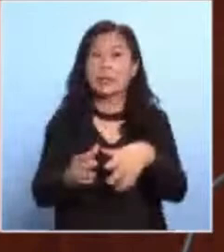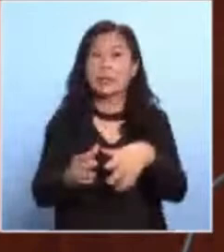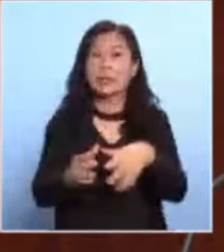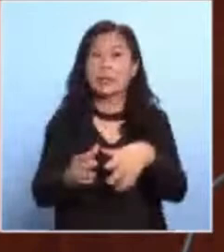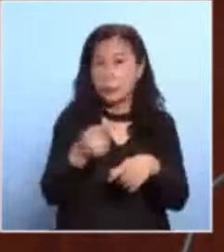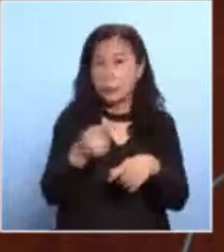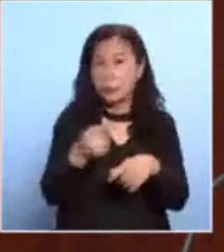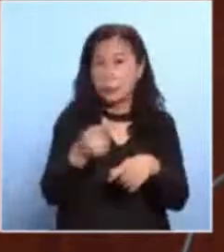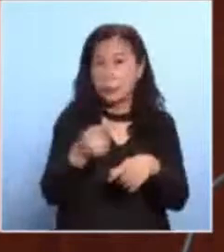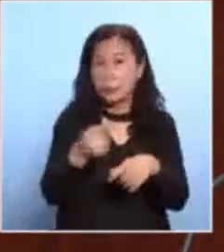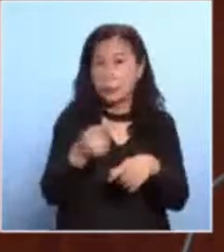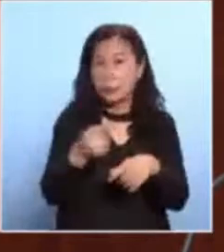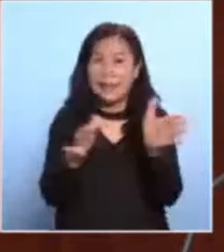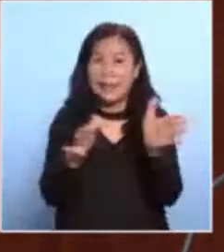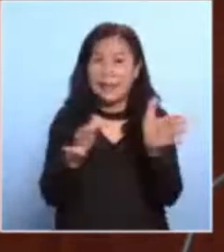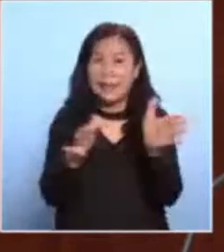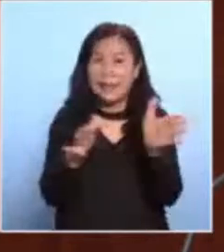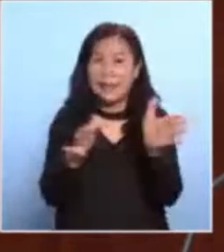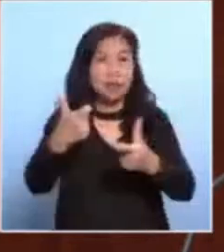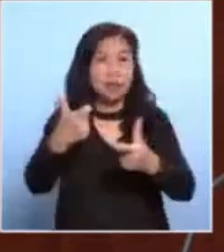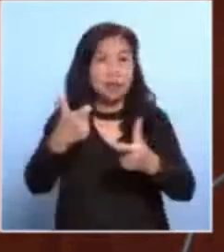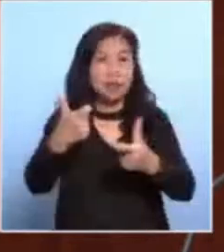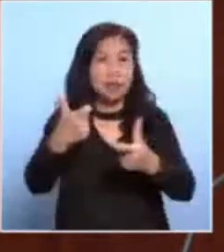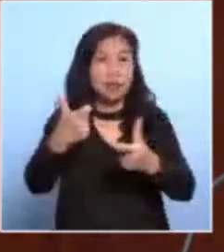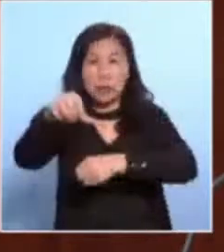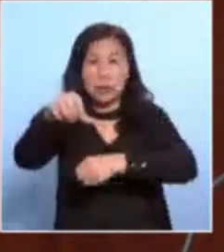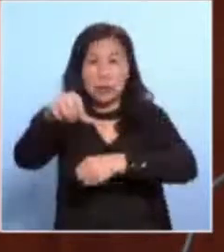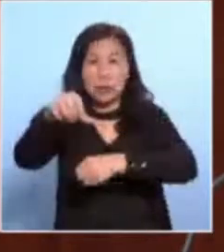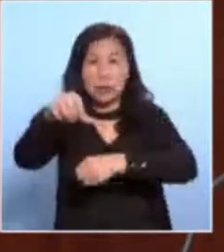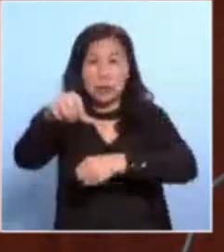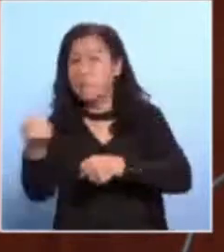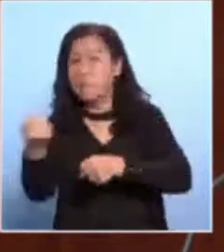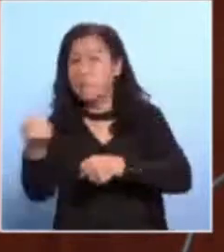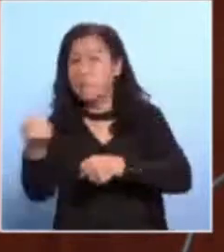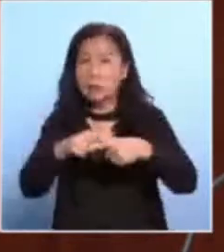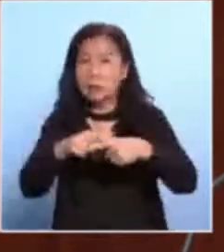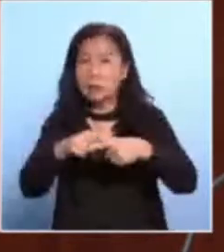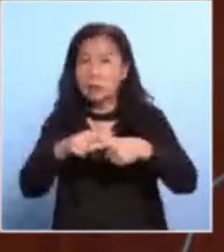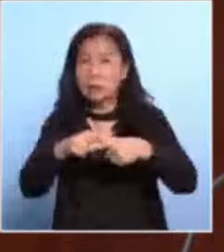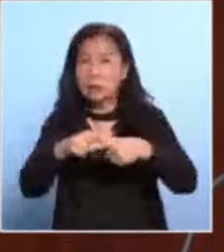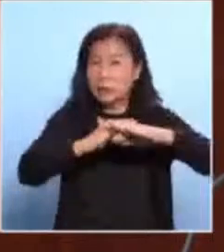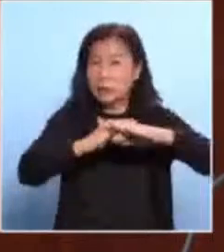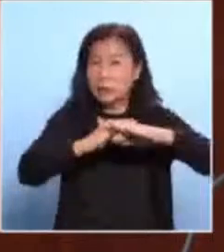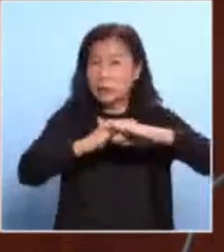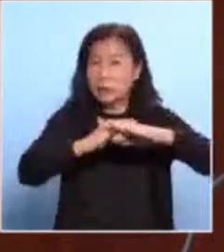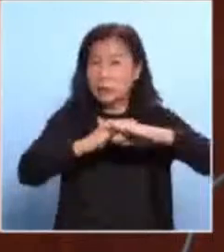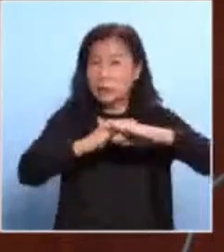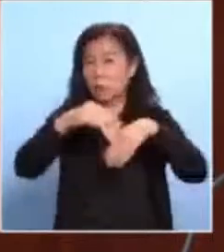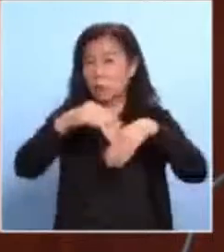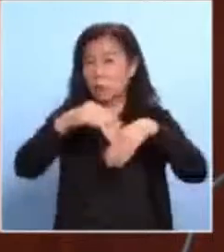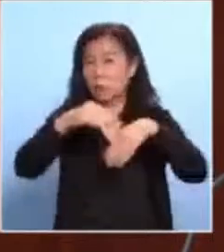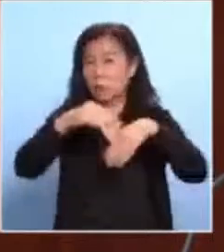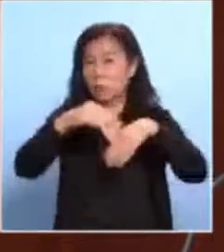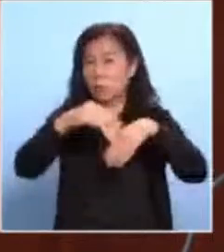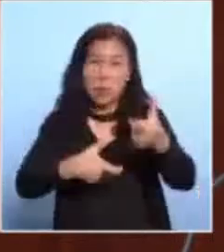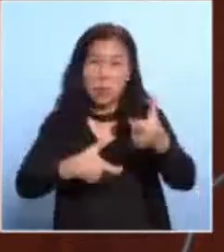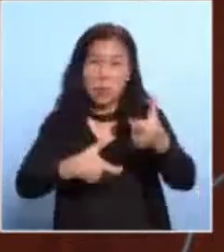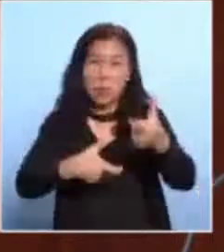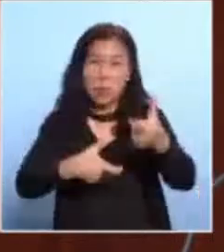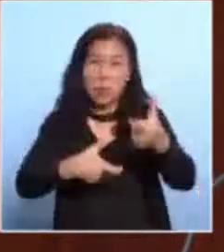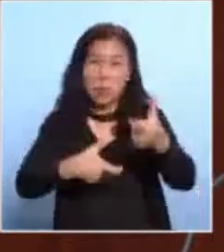And expediting the rollout of the single e-lock scheme and the trade single window, etc.,